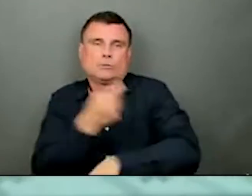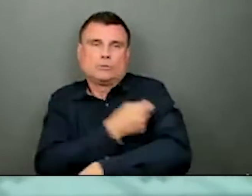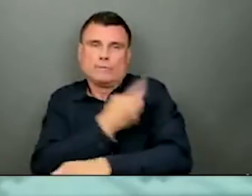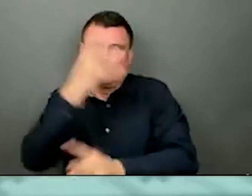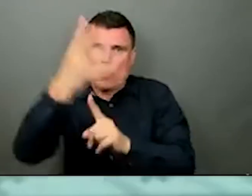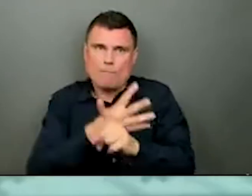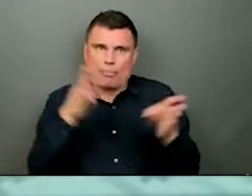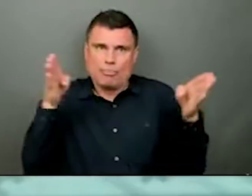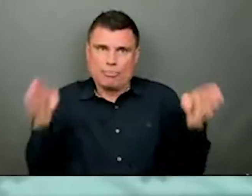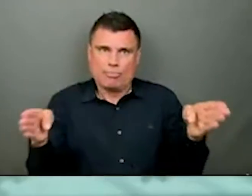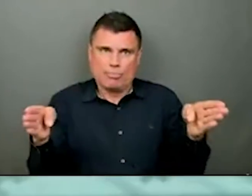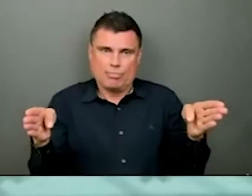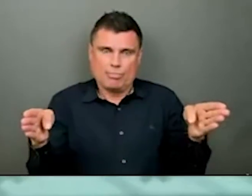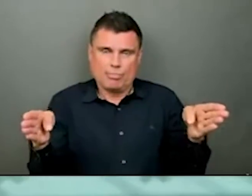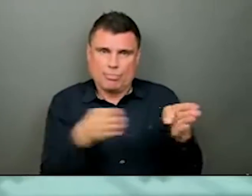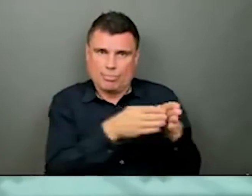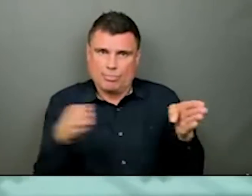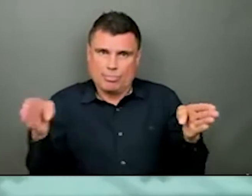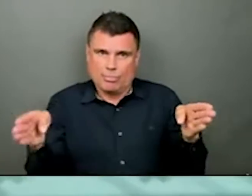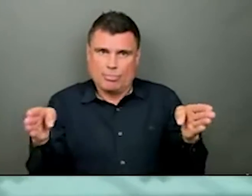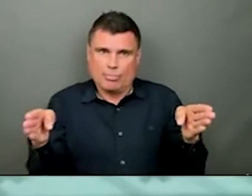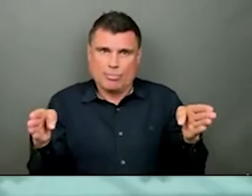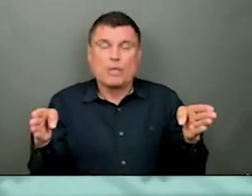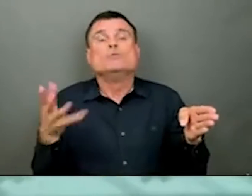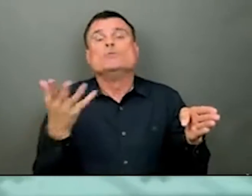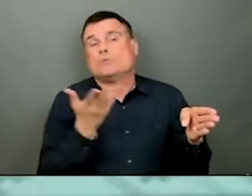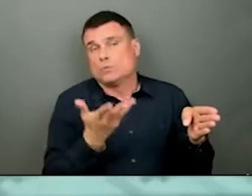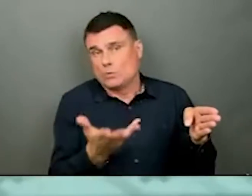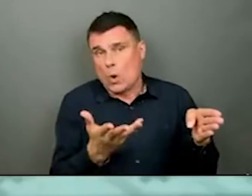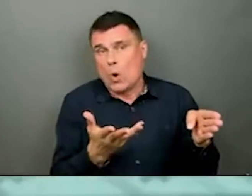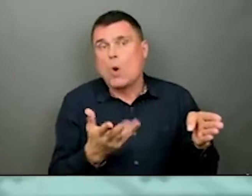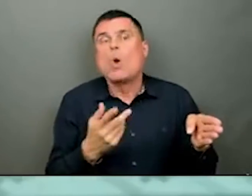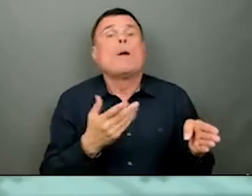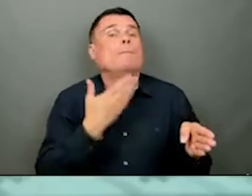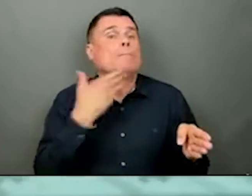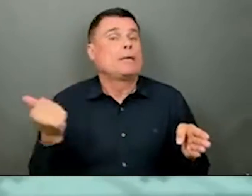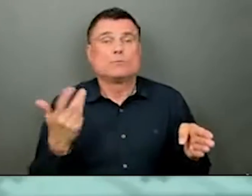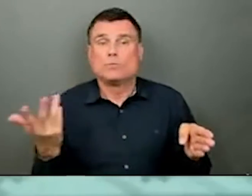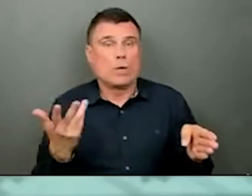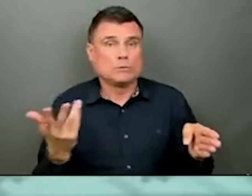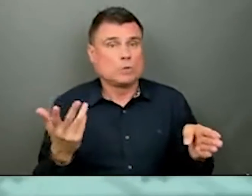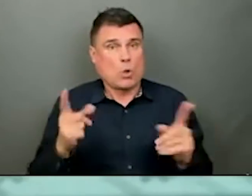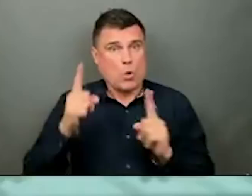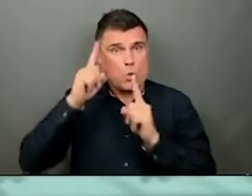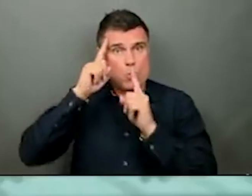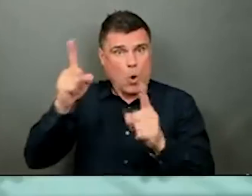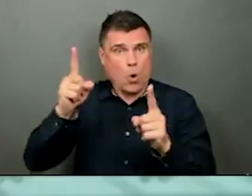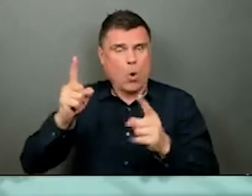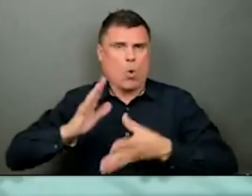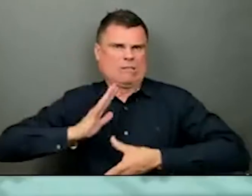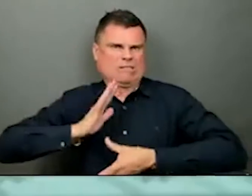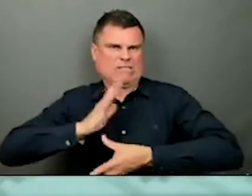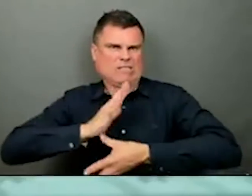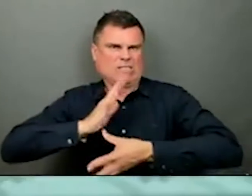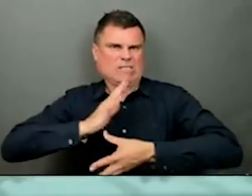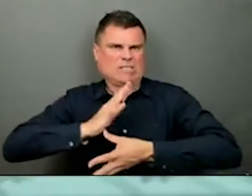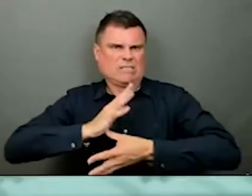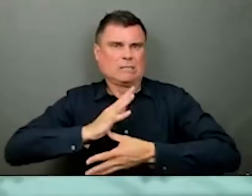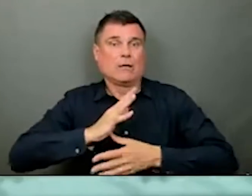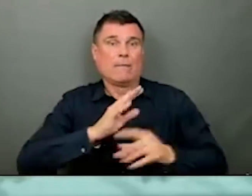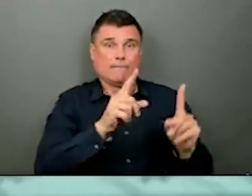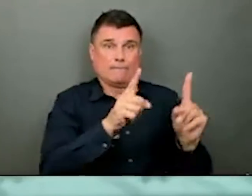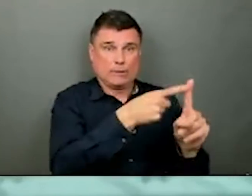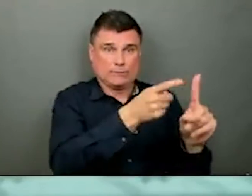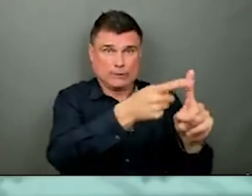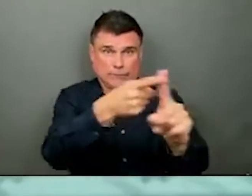more people protected with a single dose than to focus on getting everybody protected with 2 doses, because the